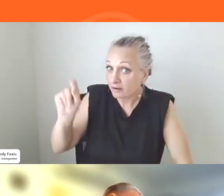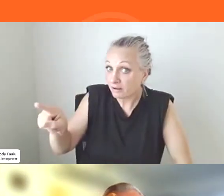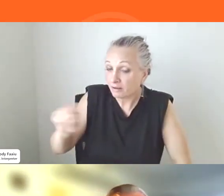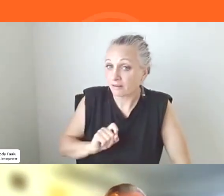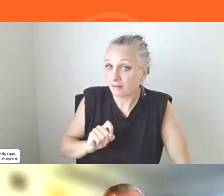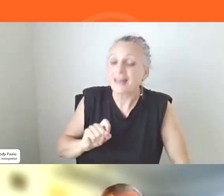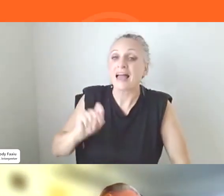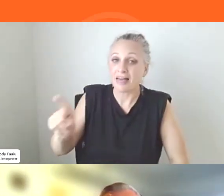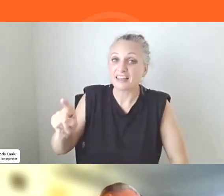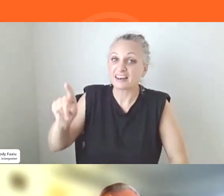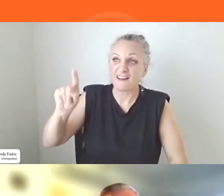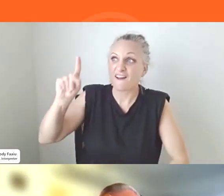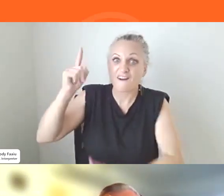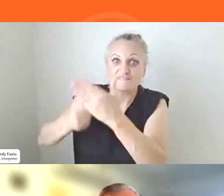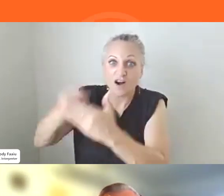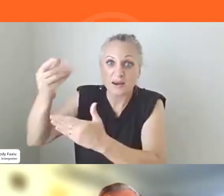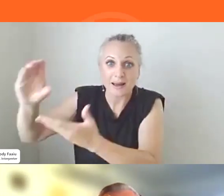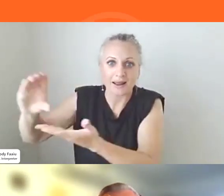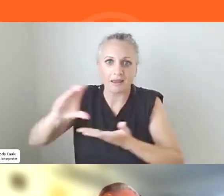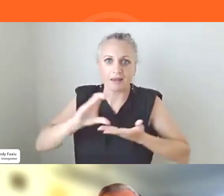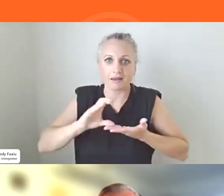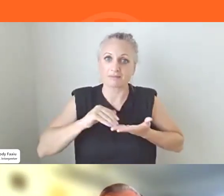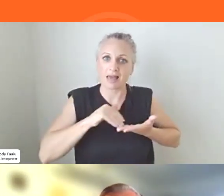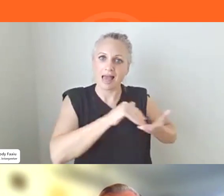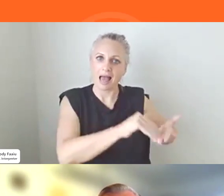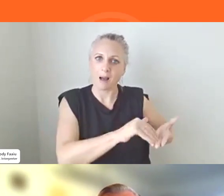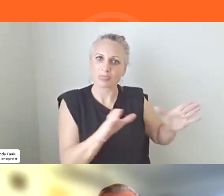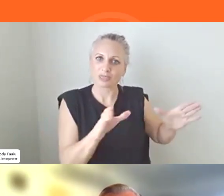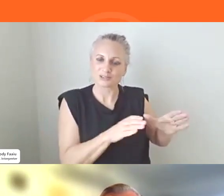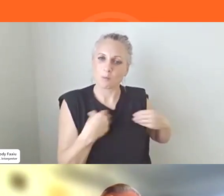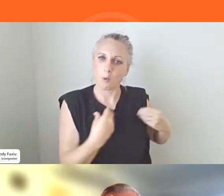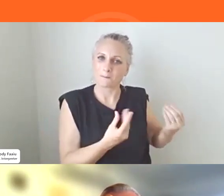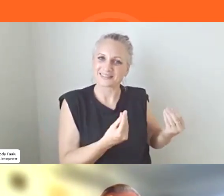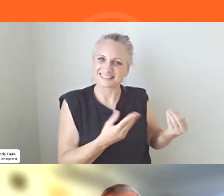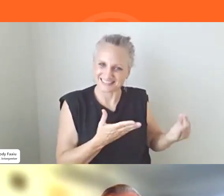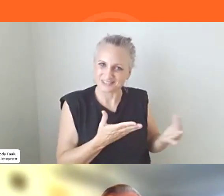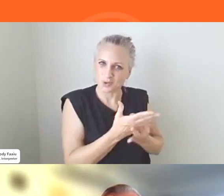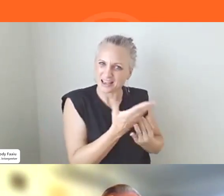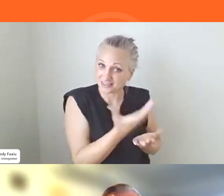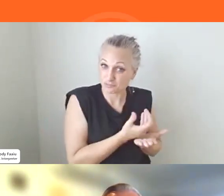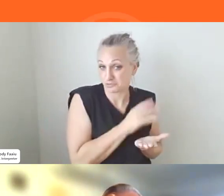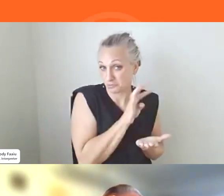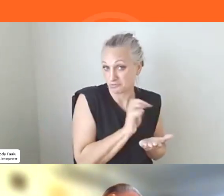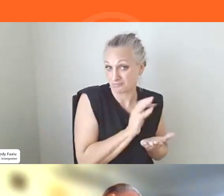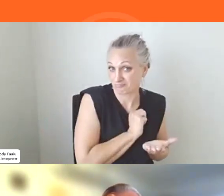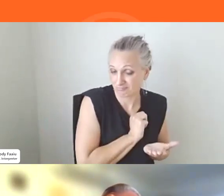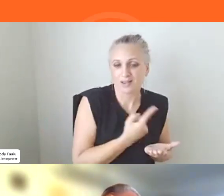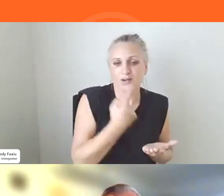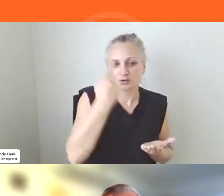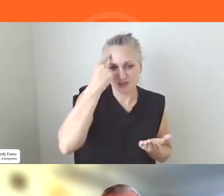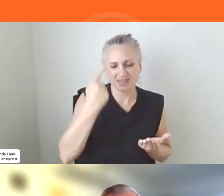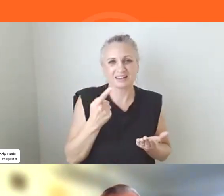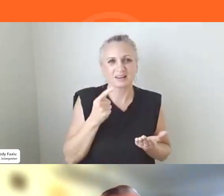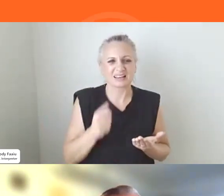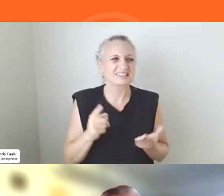for those smaller businesses to have a greater amount of access to those resources. So I think we've got a complex